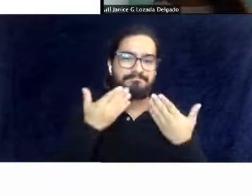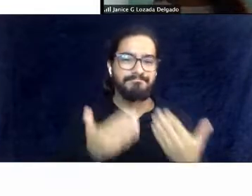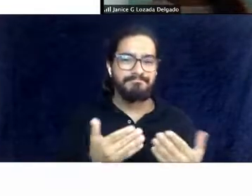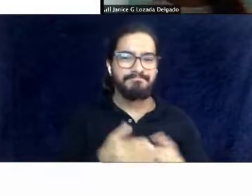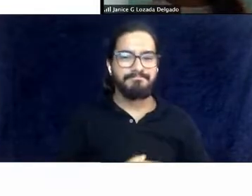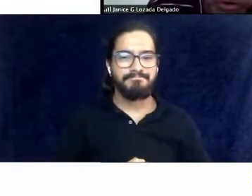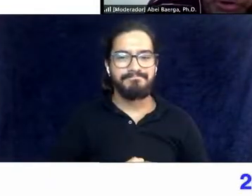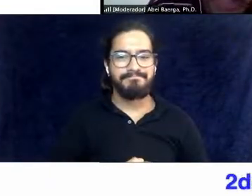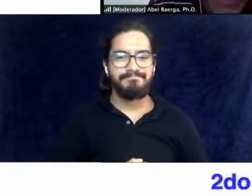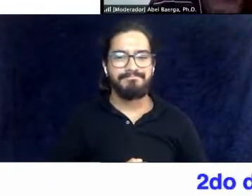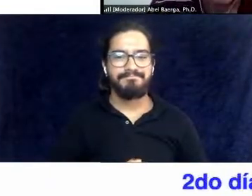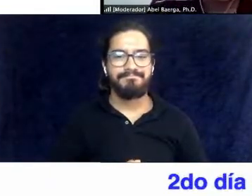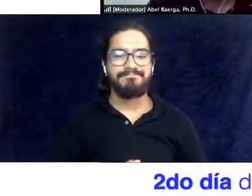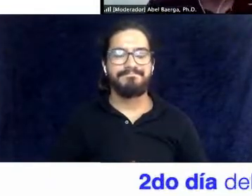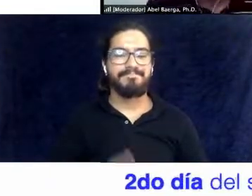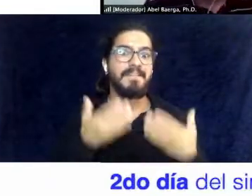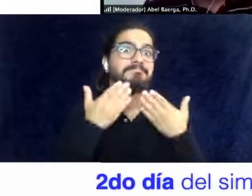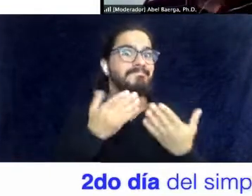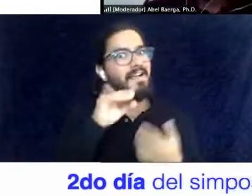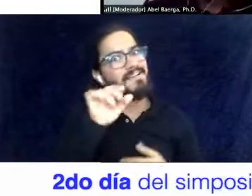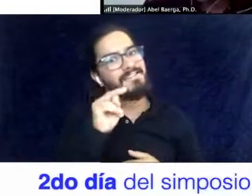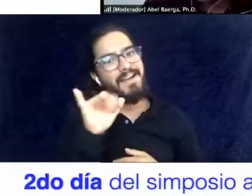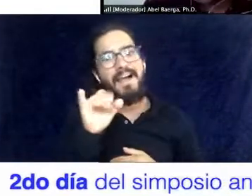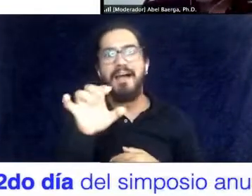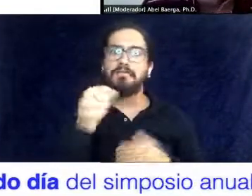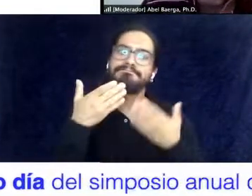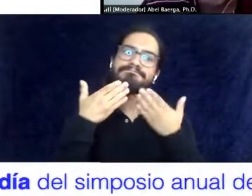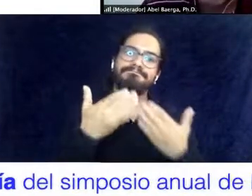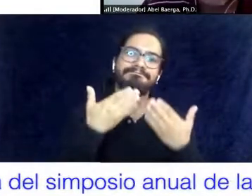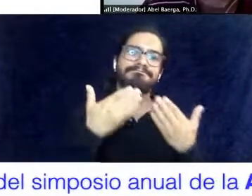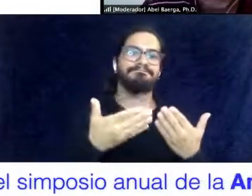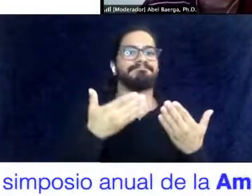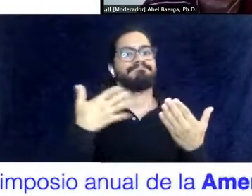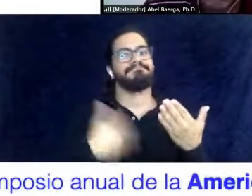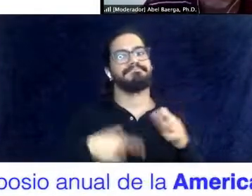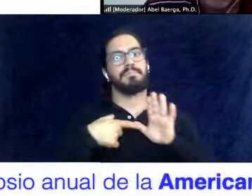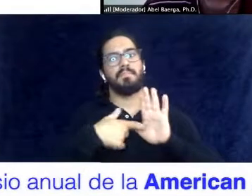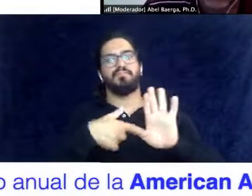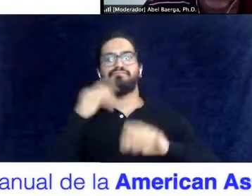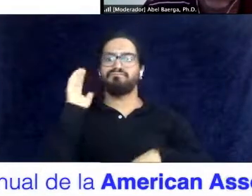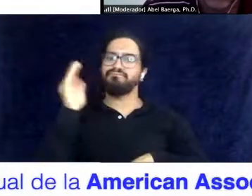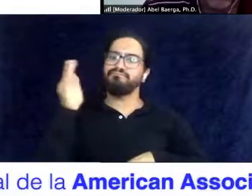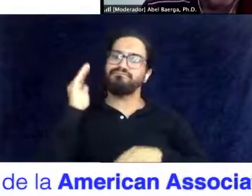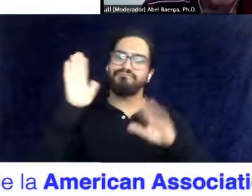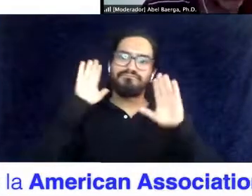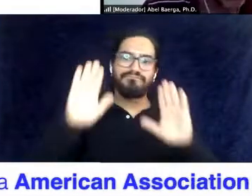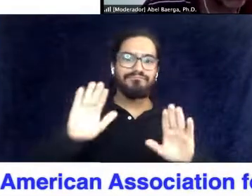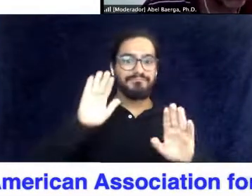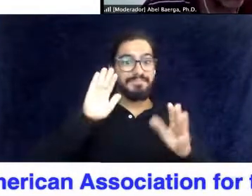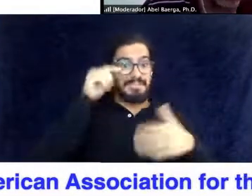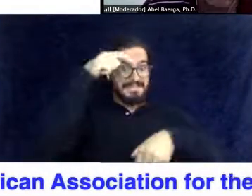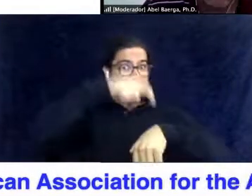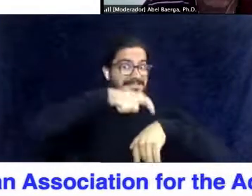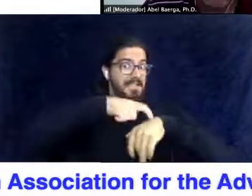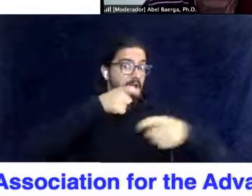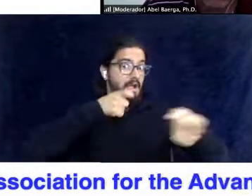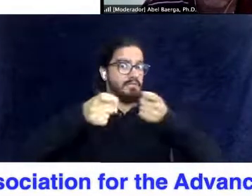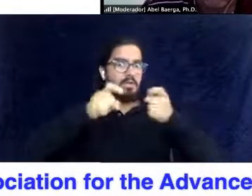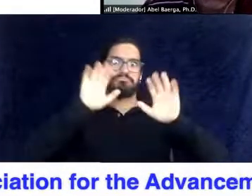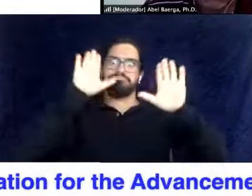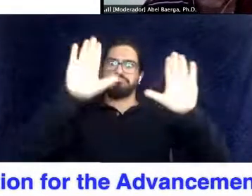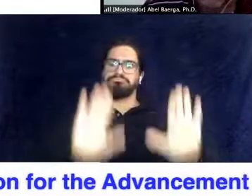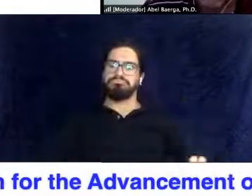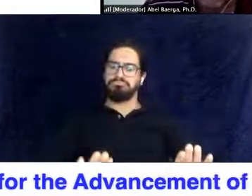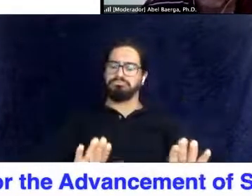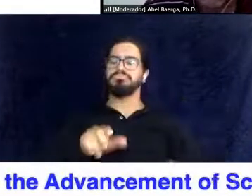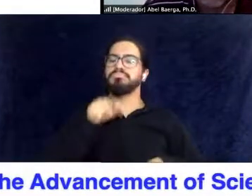Thank you very much, Janice. A wonderful presentation, and your timing was impeccable. Just so you guys know, Janice